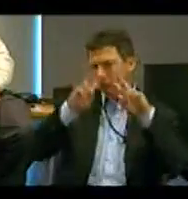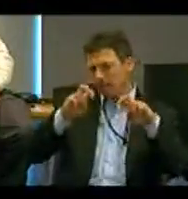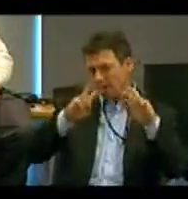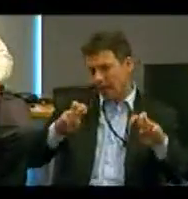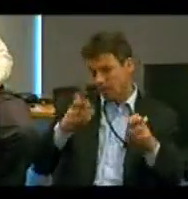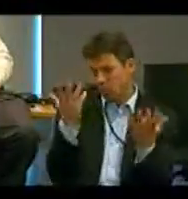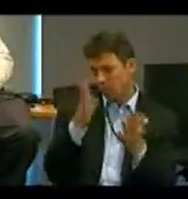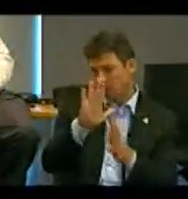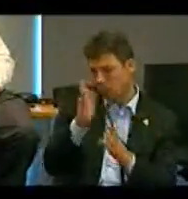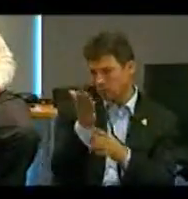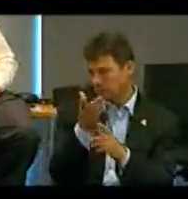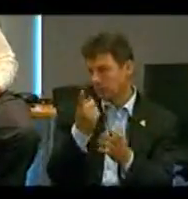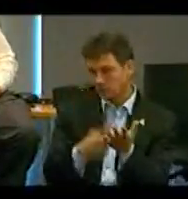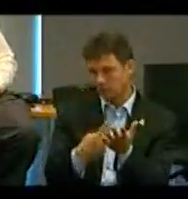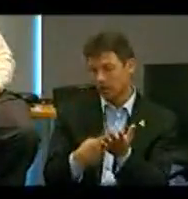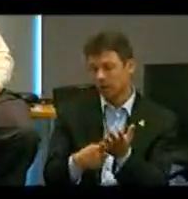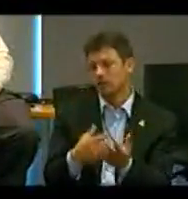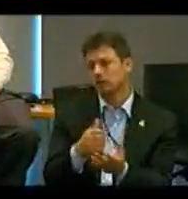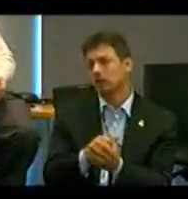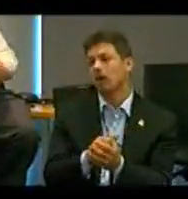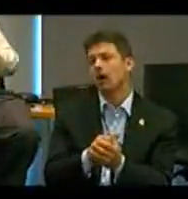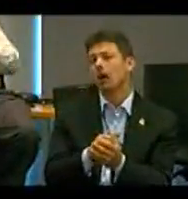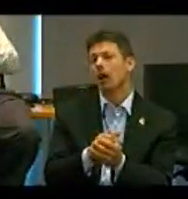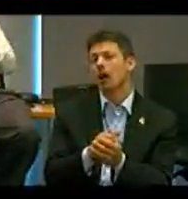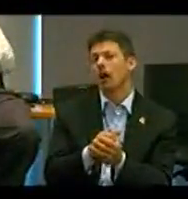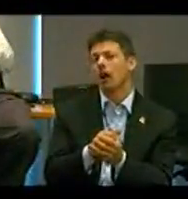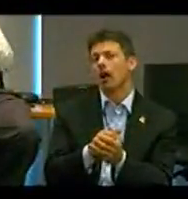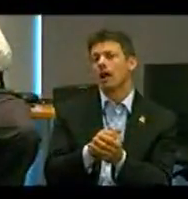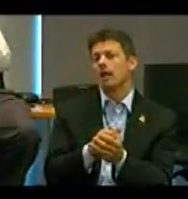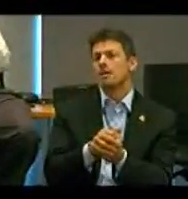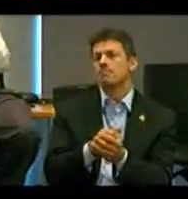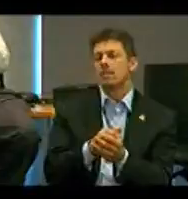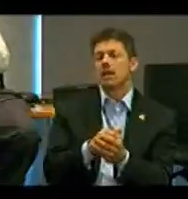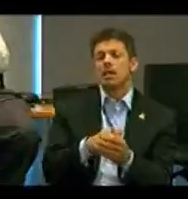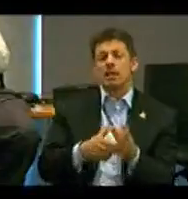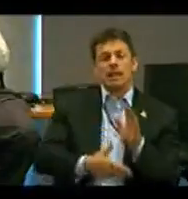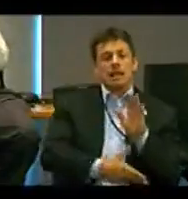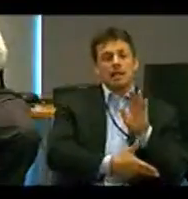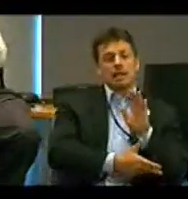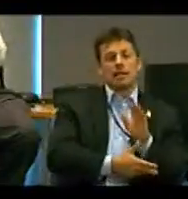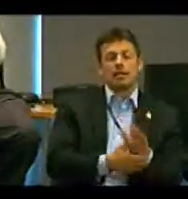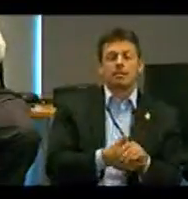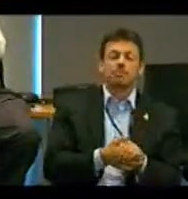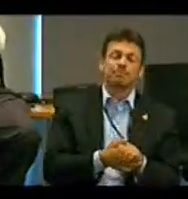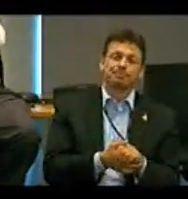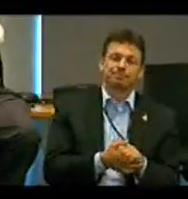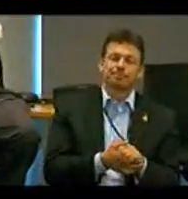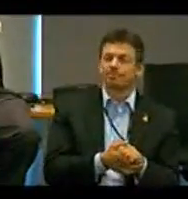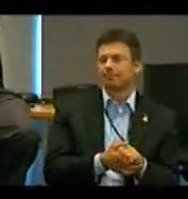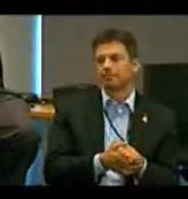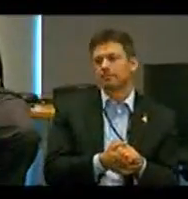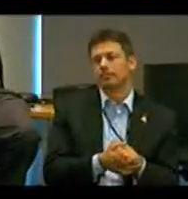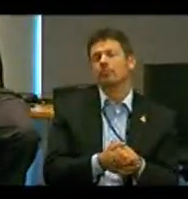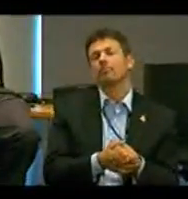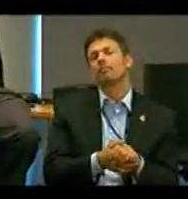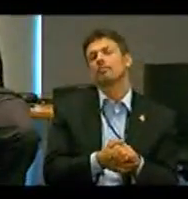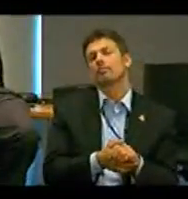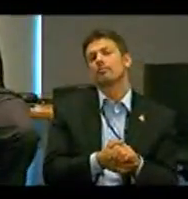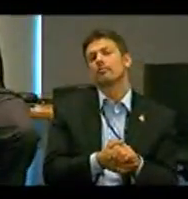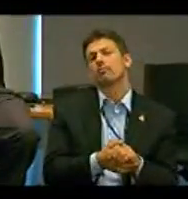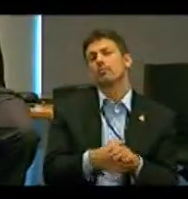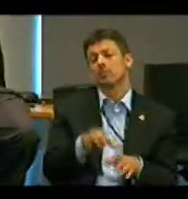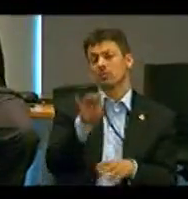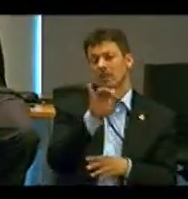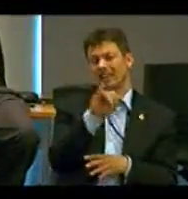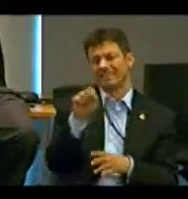my forte, I kind of go against the stereotype of Asians in terms of numbers. Is it